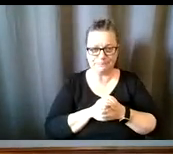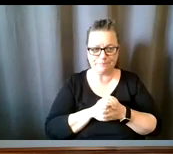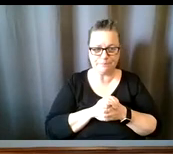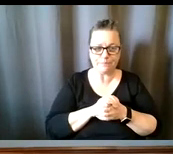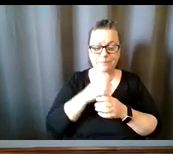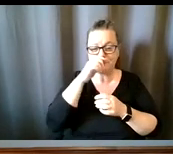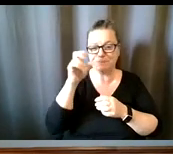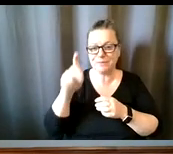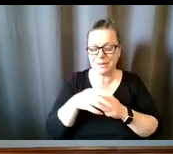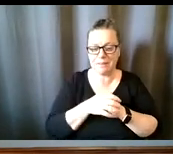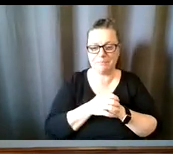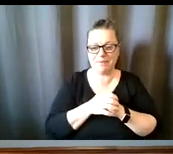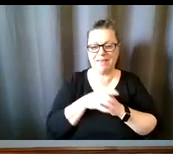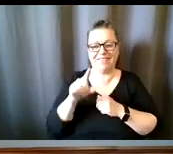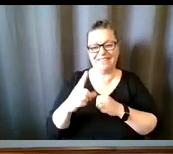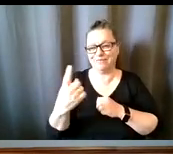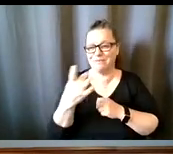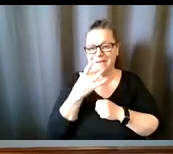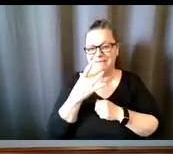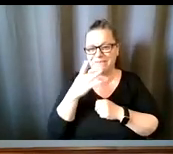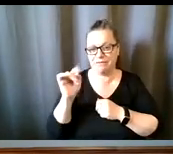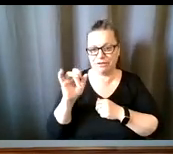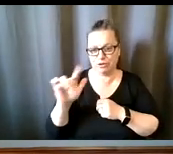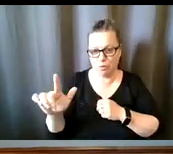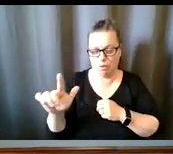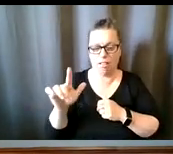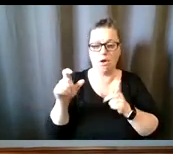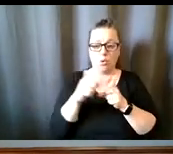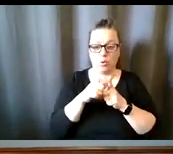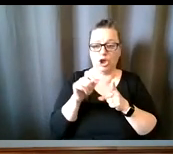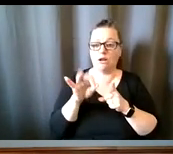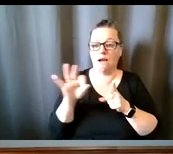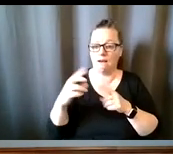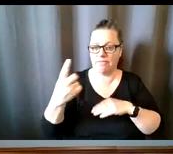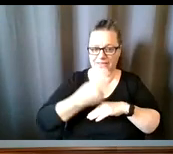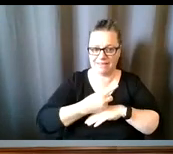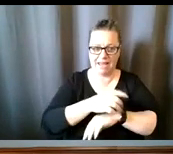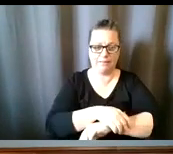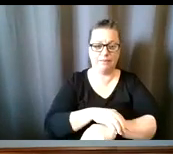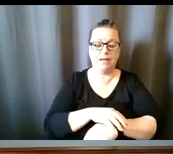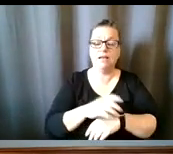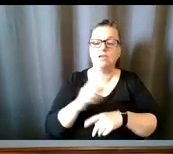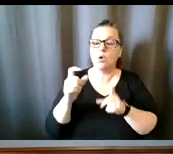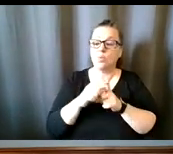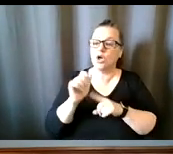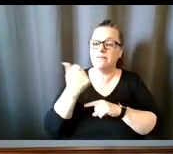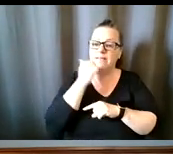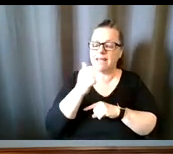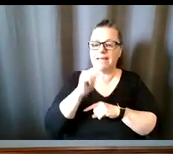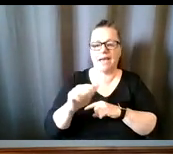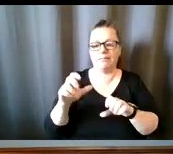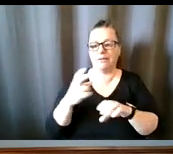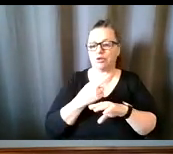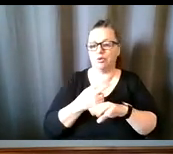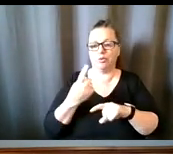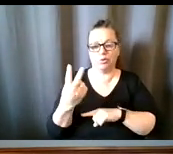All right, this is one of my favorite tools, word of the day. So word of the day can be used two ways. One is an educational